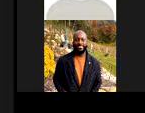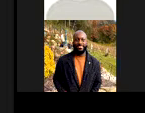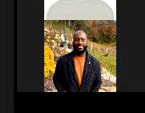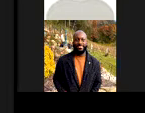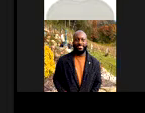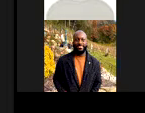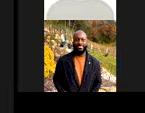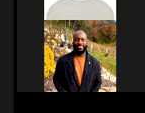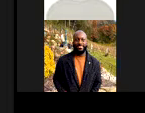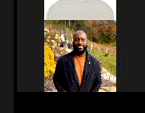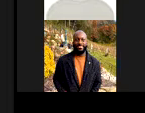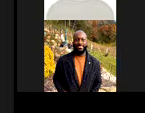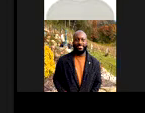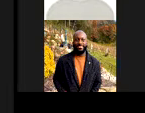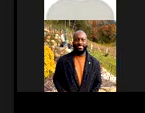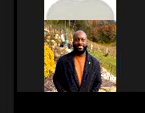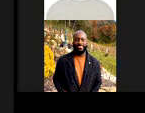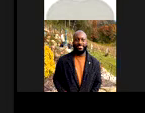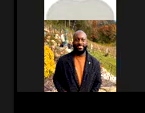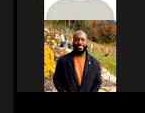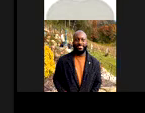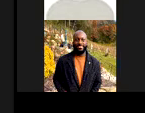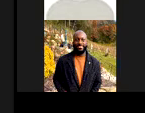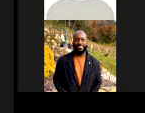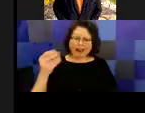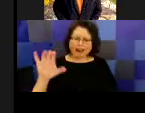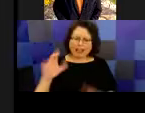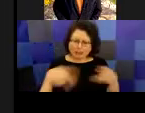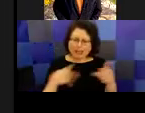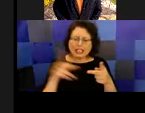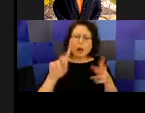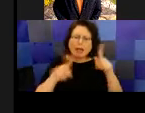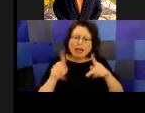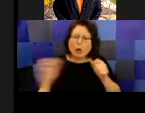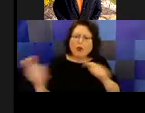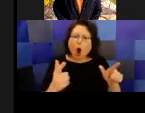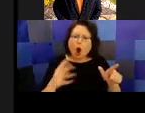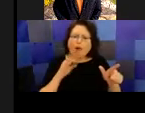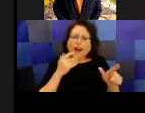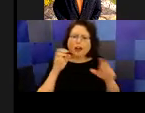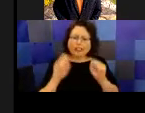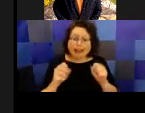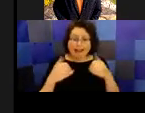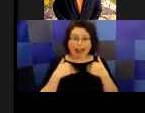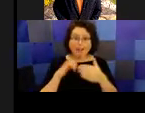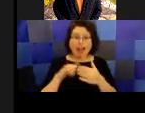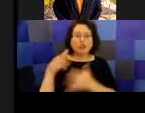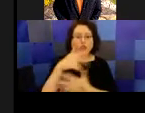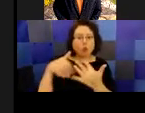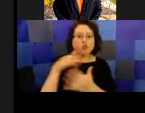We still need radical democratic spaces in which people of all colors can craft and practice theories of social